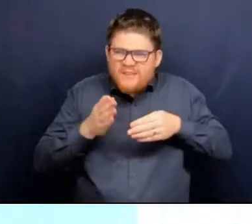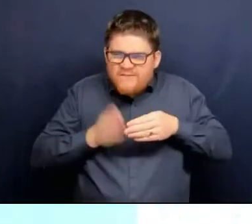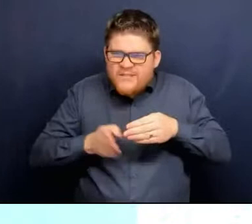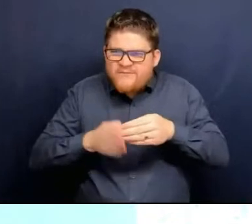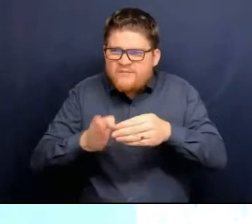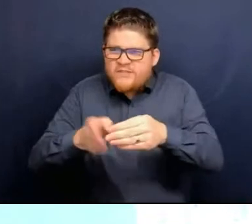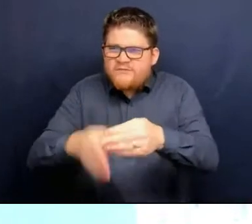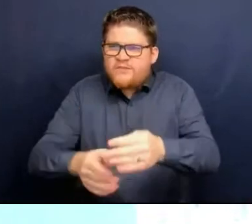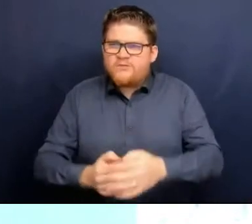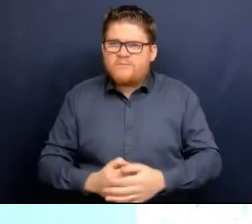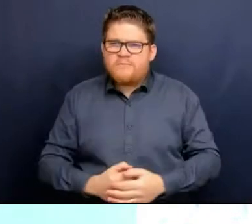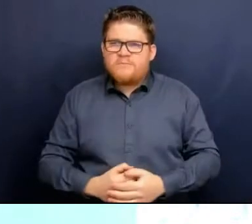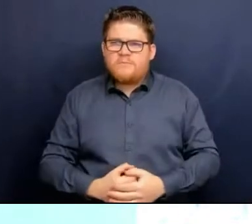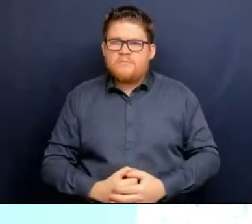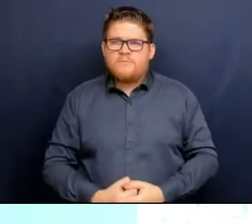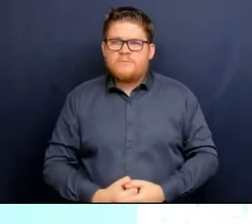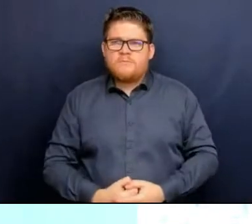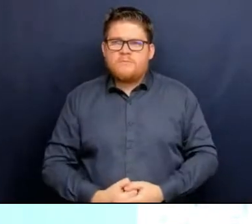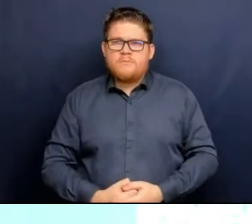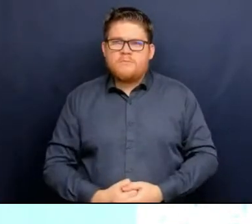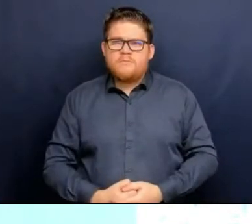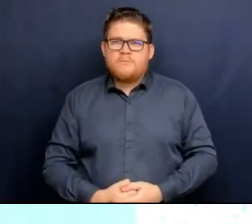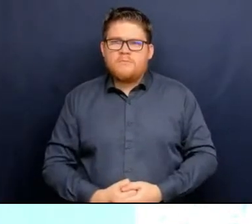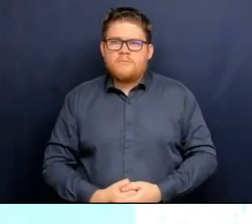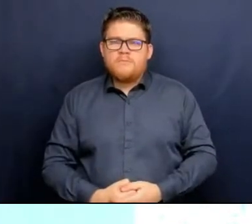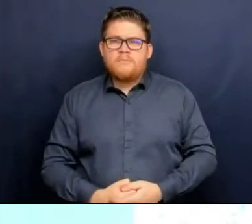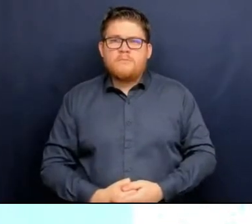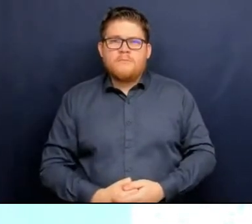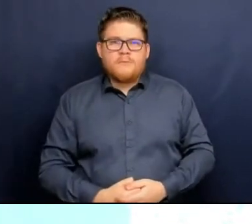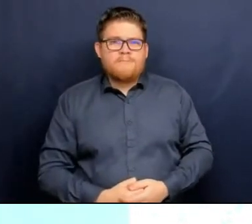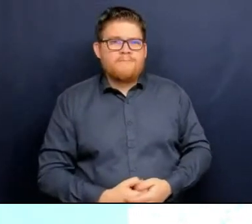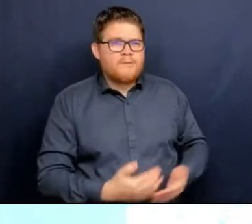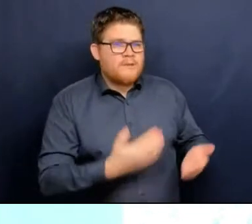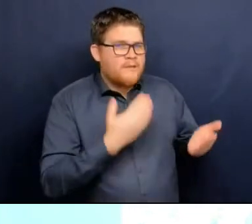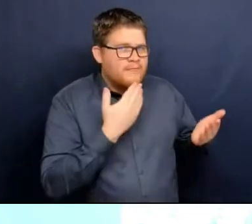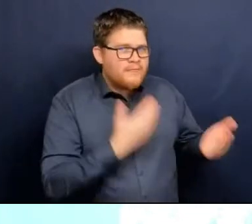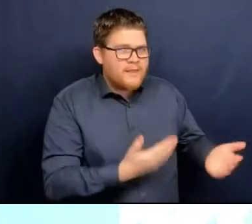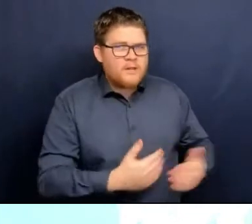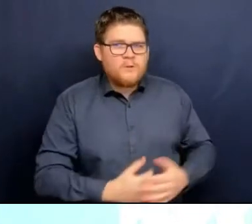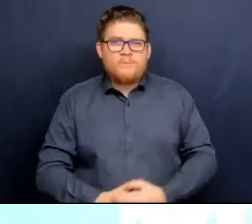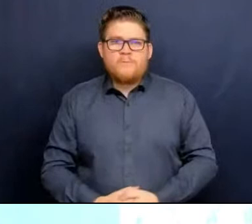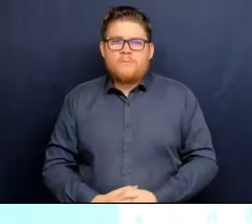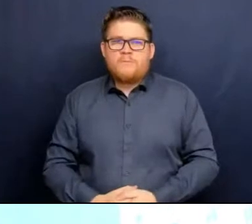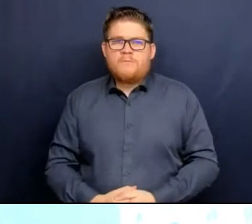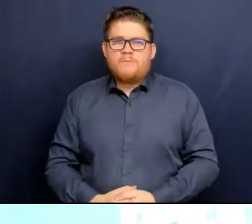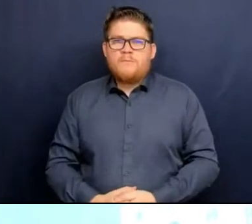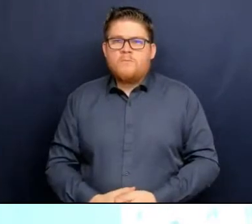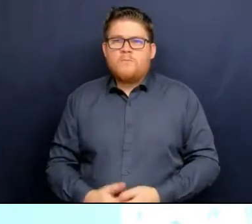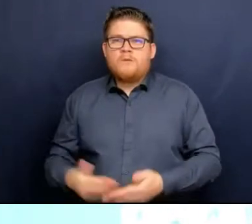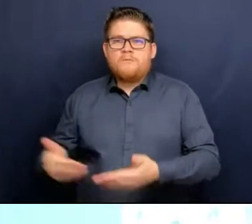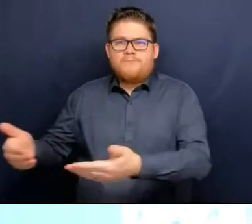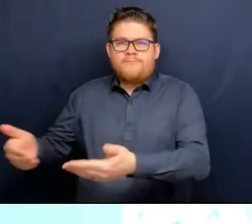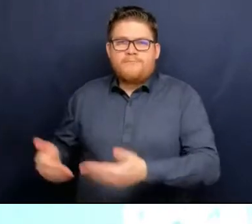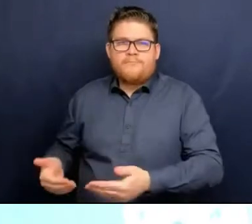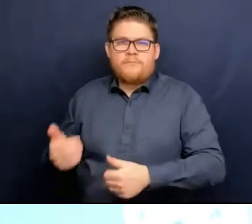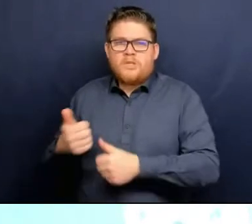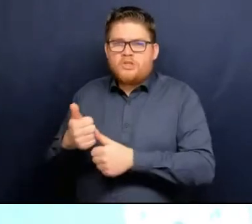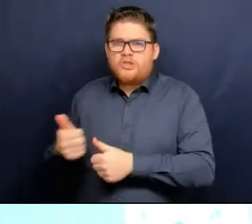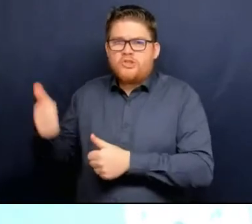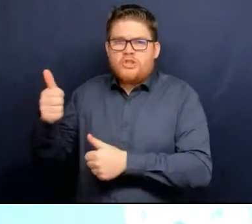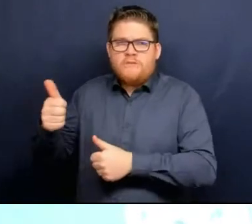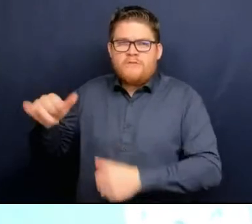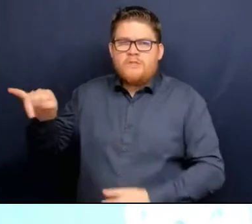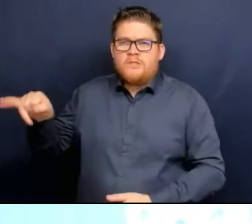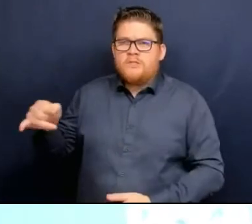Thanks very much, Ms. Yazzie. I'd now like to invite Chief Jerry Jack of the Moochap Muchalek Nuchalnith people from